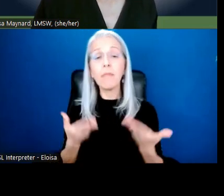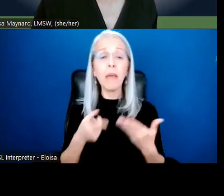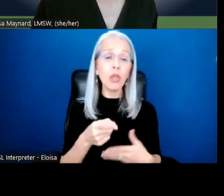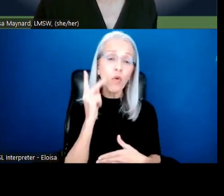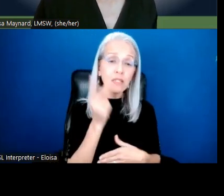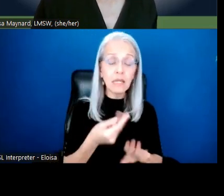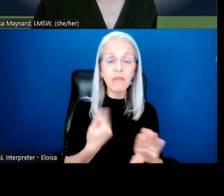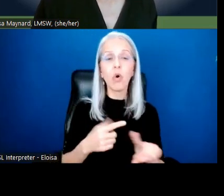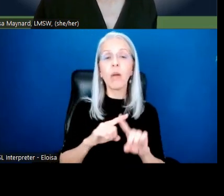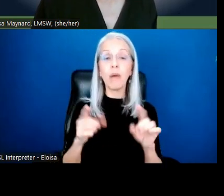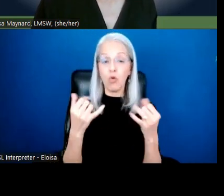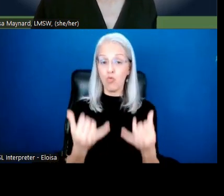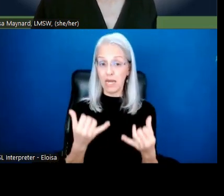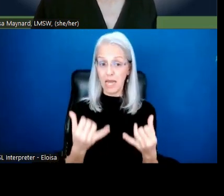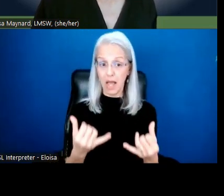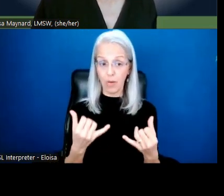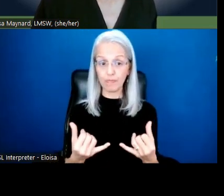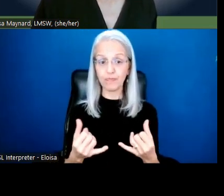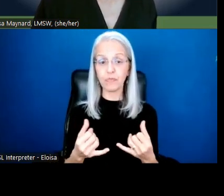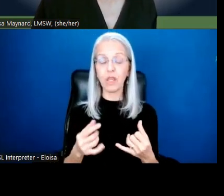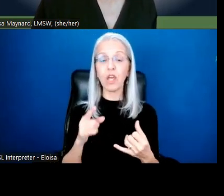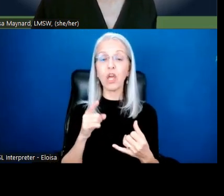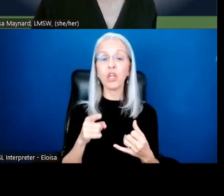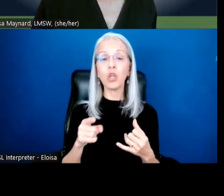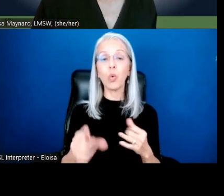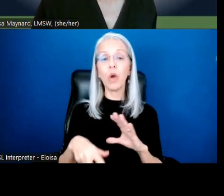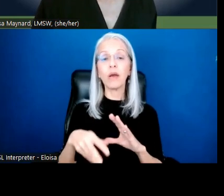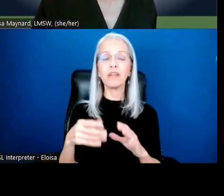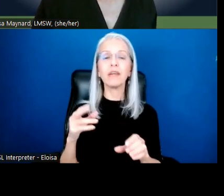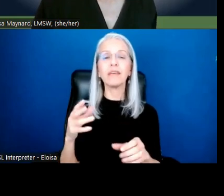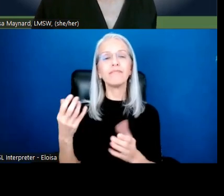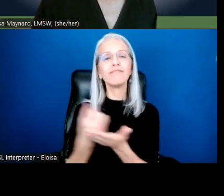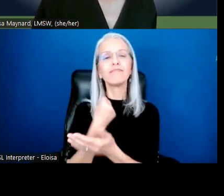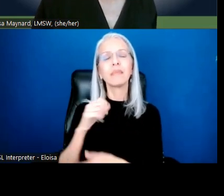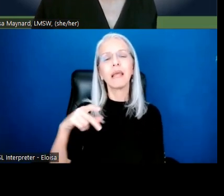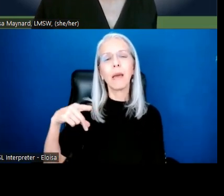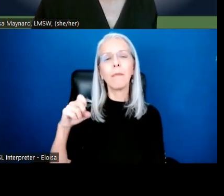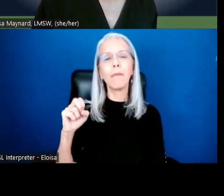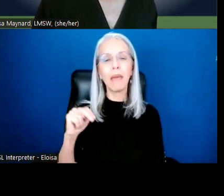what I'd like for you to do is take out a pen and a piece of paper.